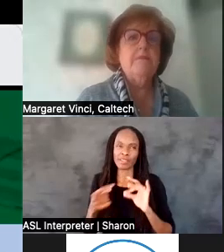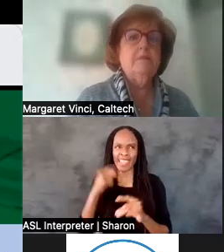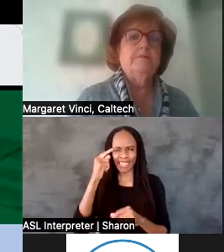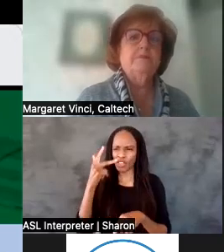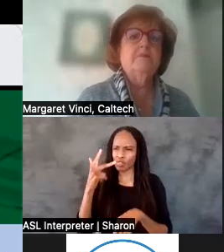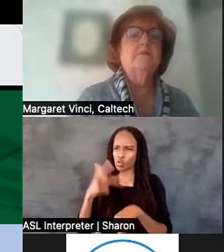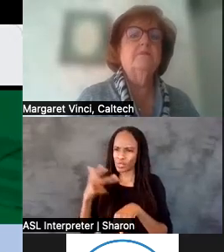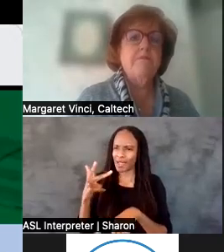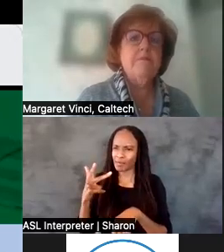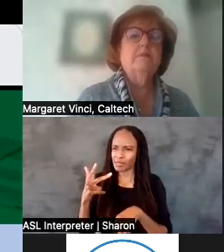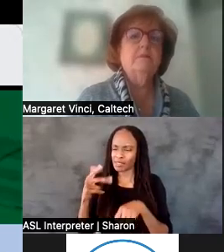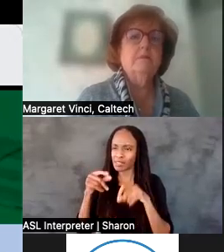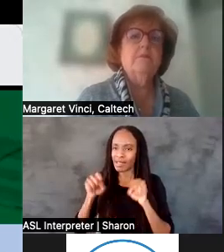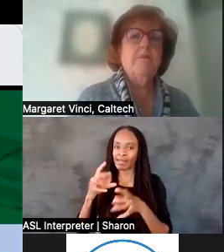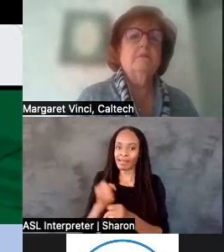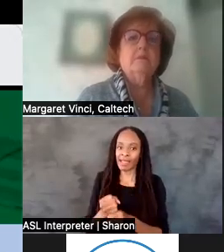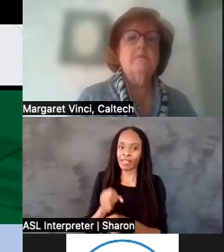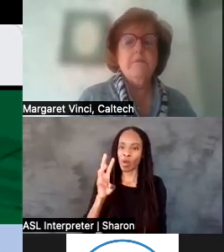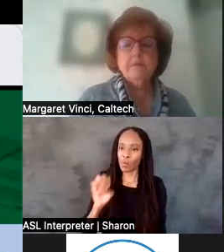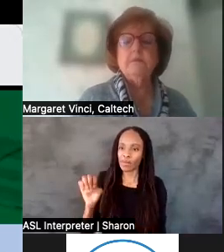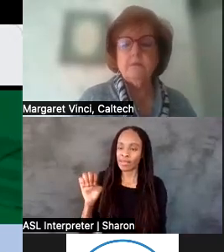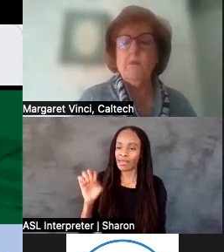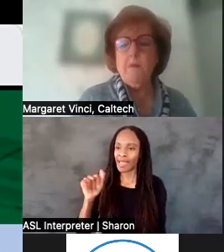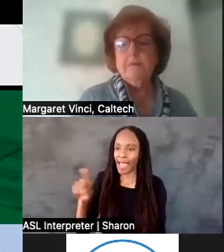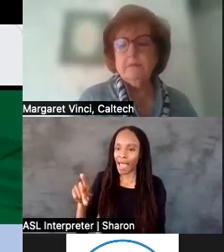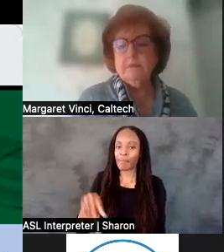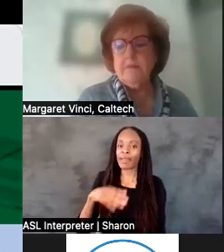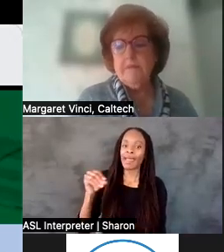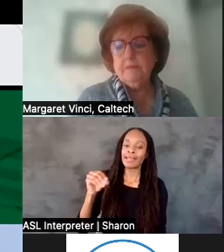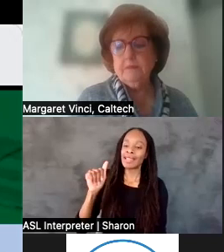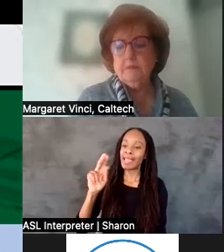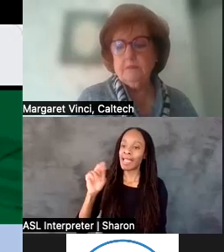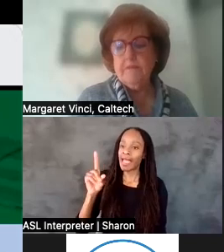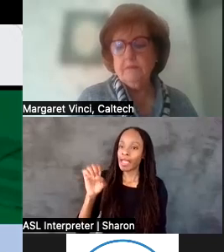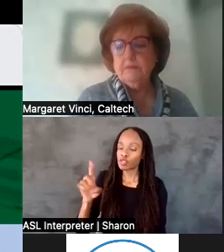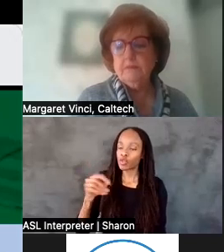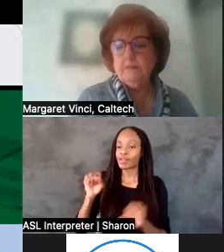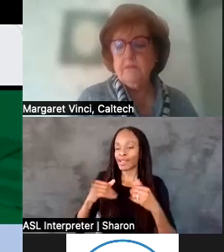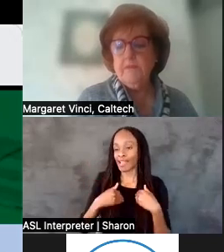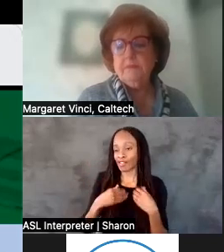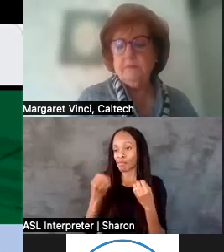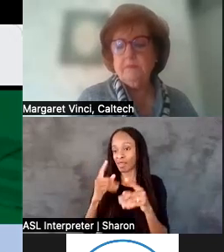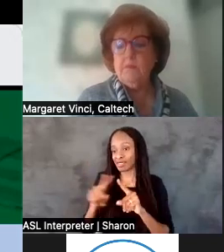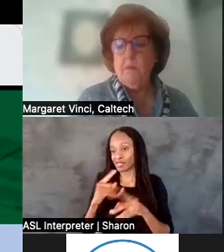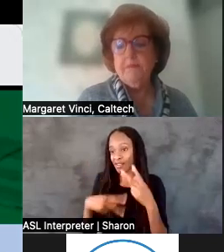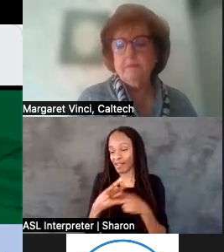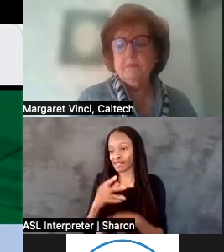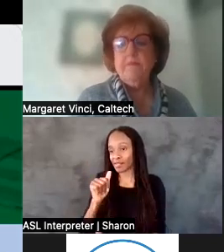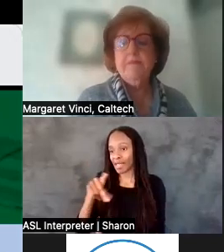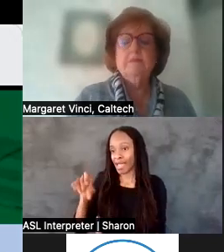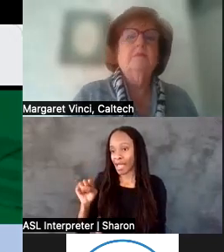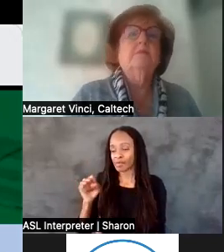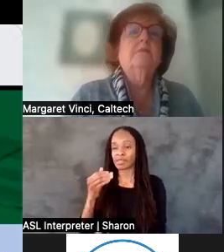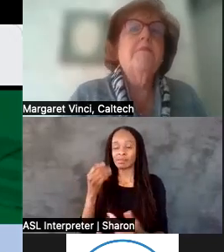times. You could get the WIA and an Android and an app, and you could even have multiple apps. And so be mindful of that. Even if you think